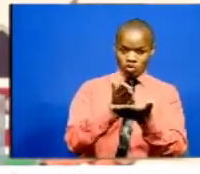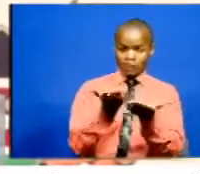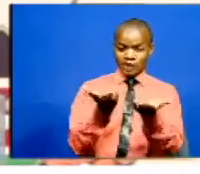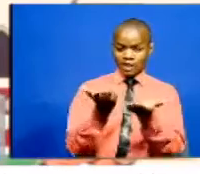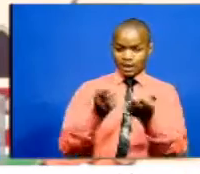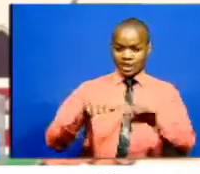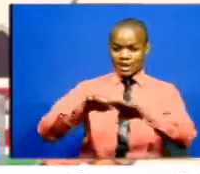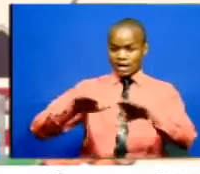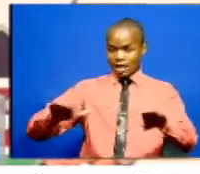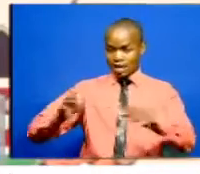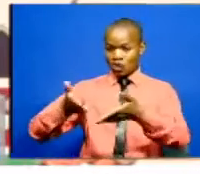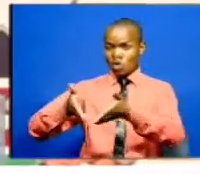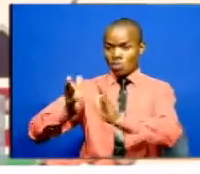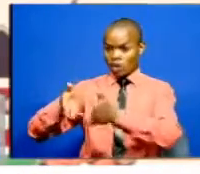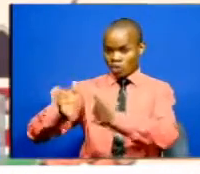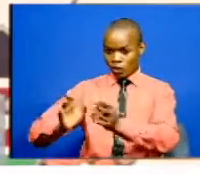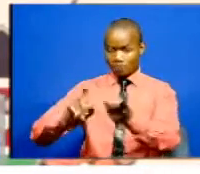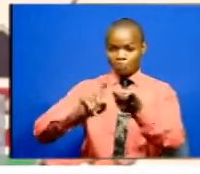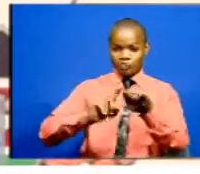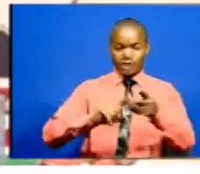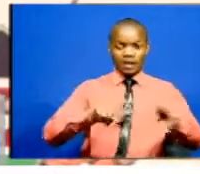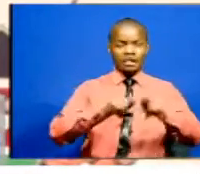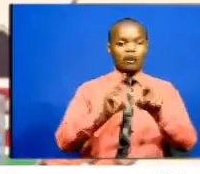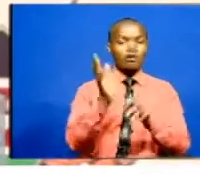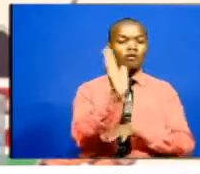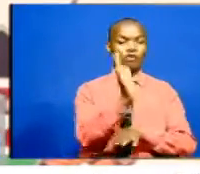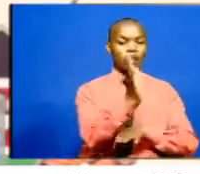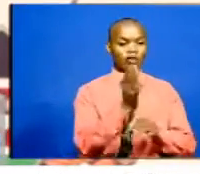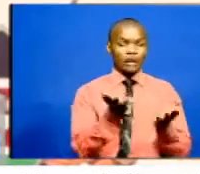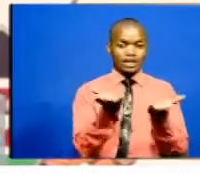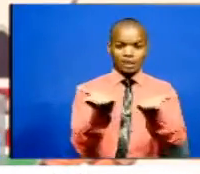infrastructure, but we also need forests. All our